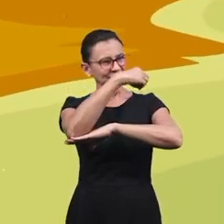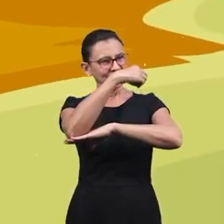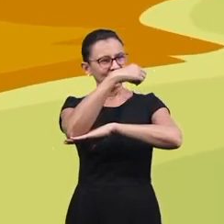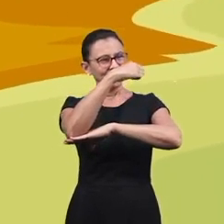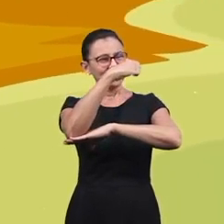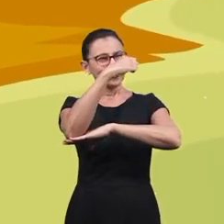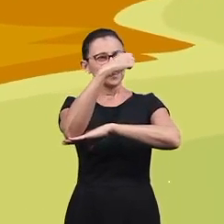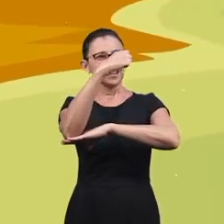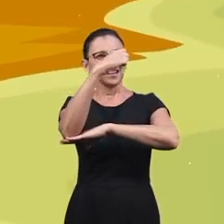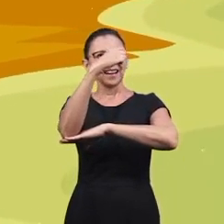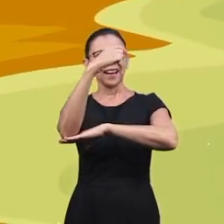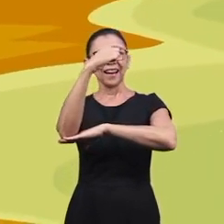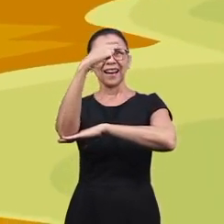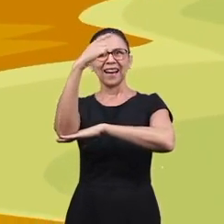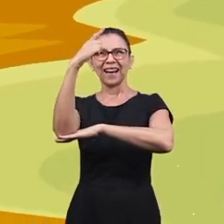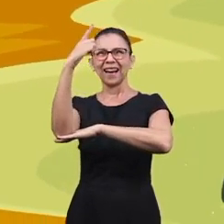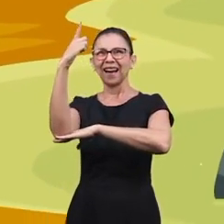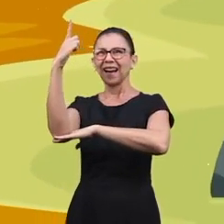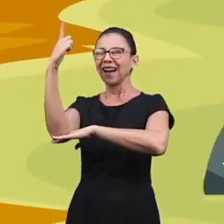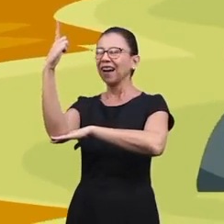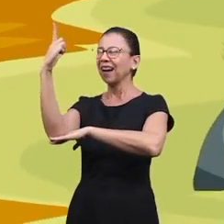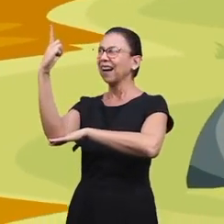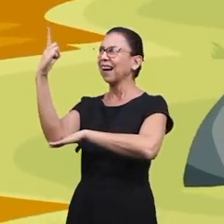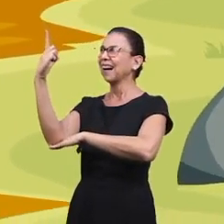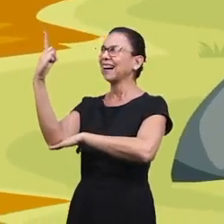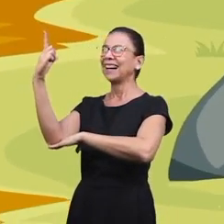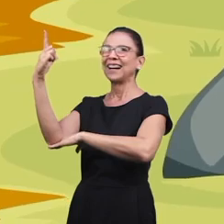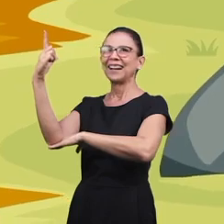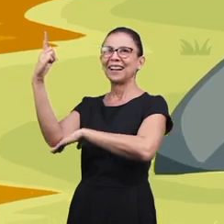broke through the darkness,